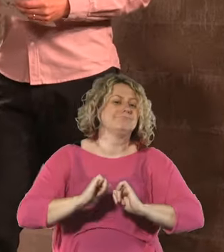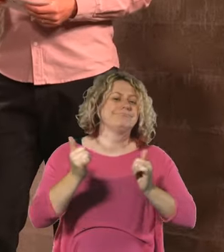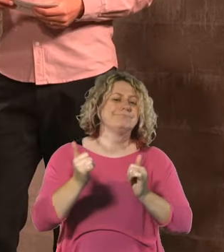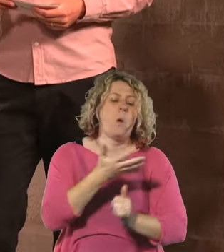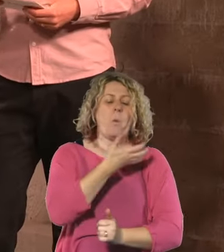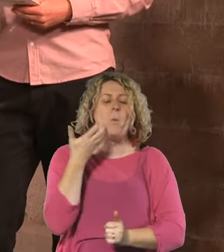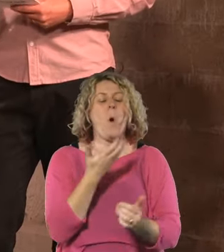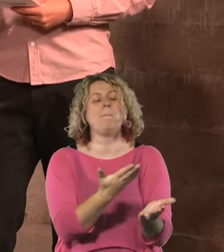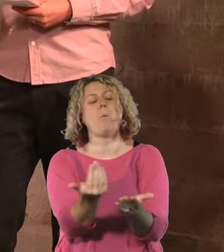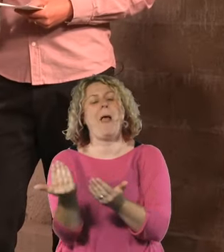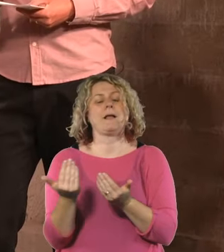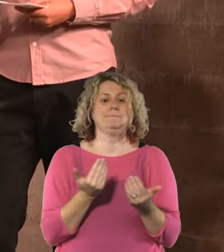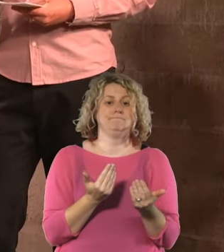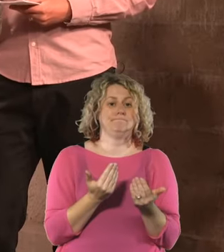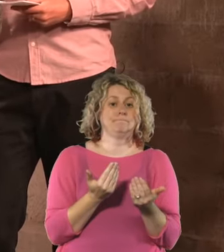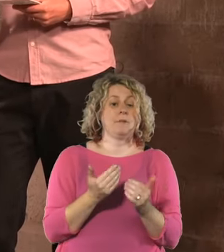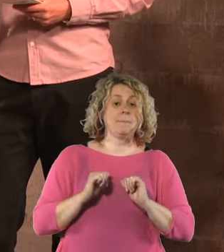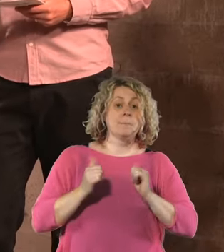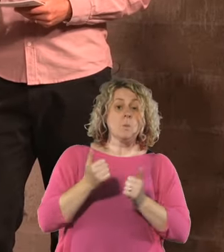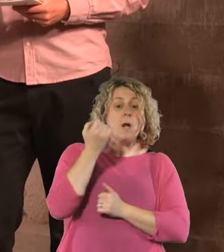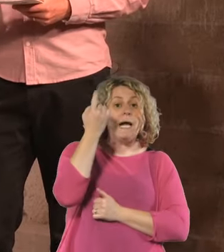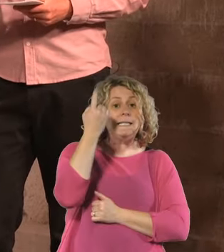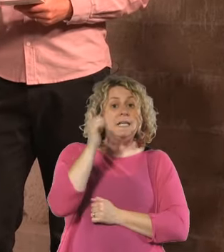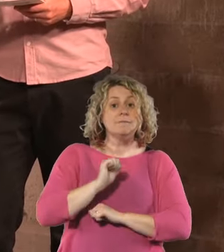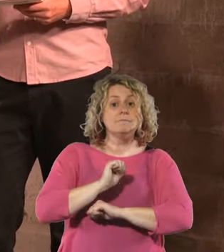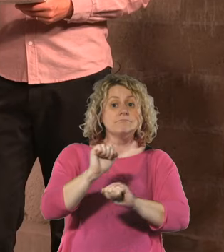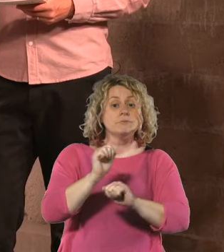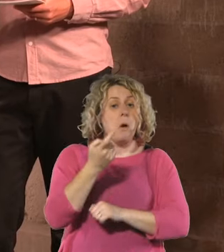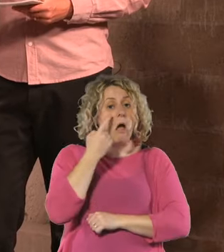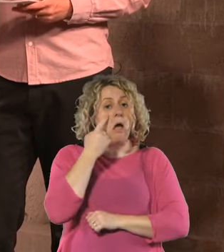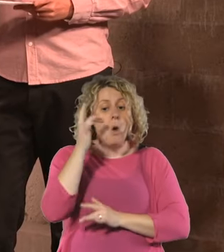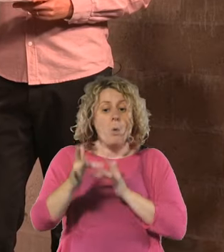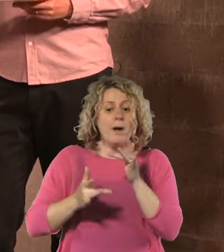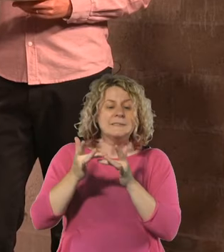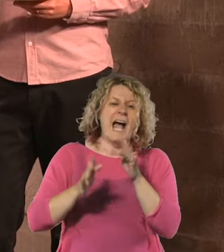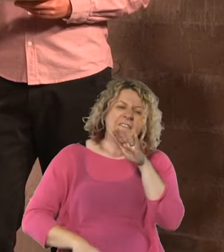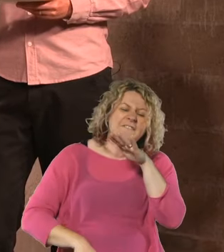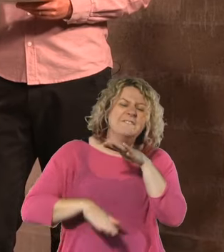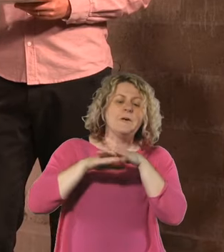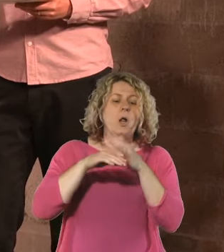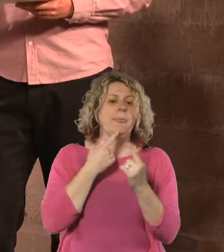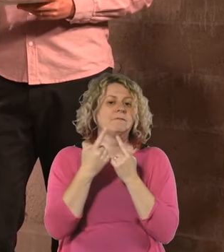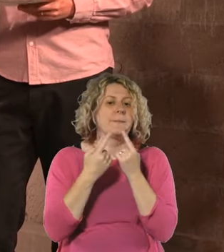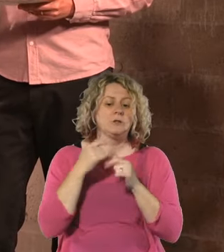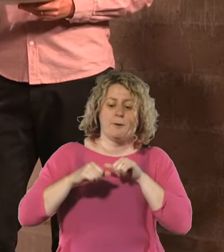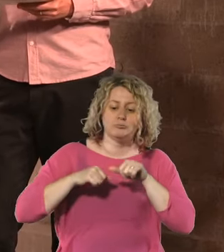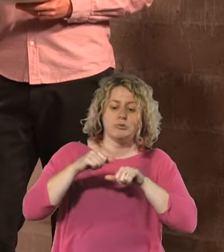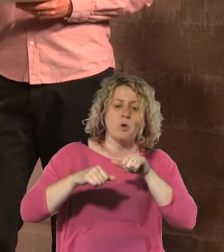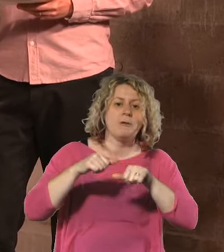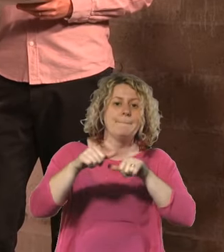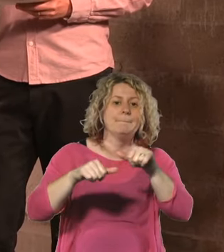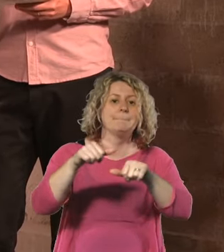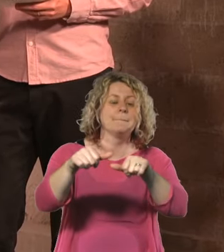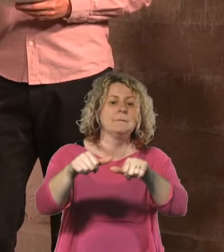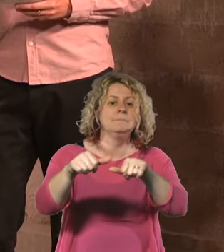recommend that you check out the Virtually Keswick Convention website. It's got a whole lot more information about the programme and other things happening through the week.